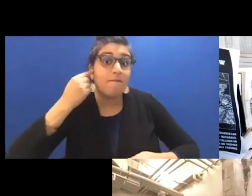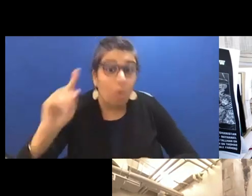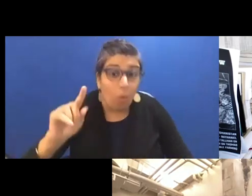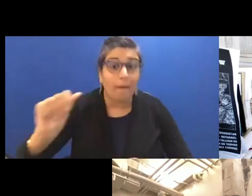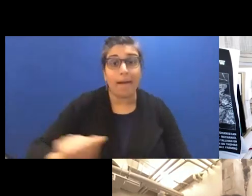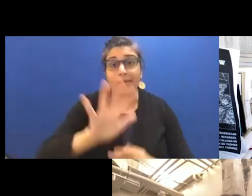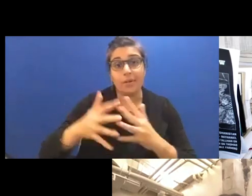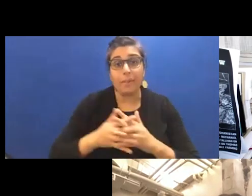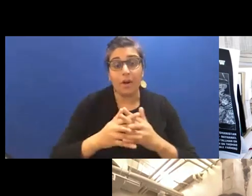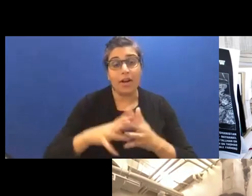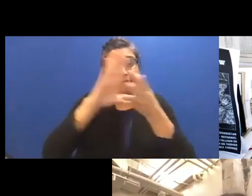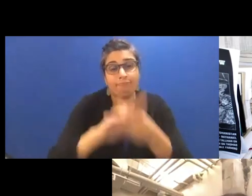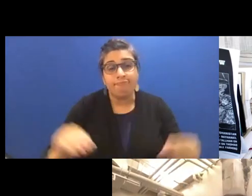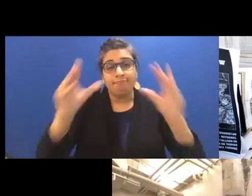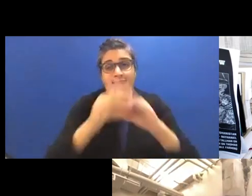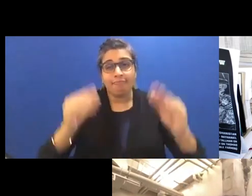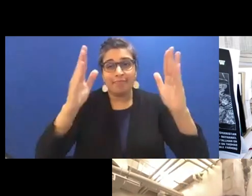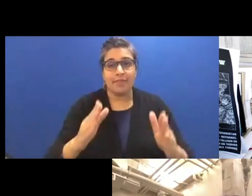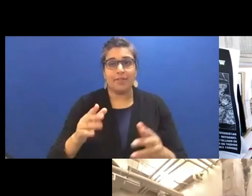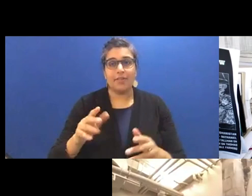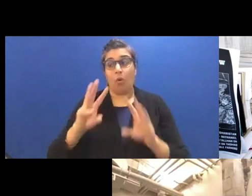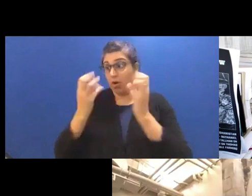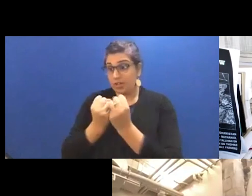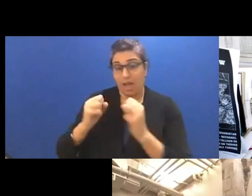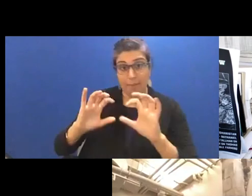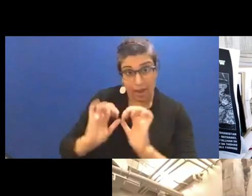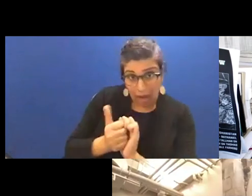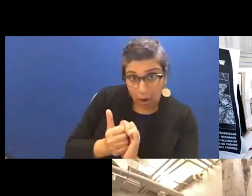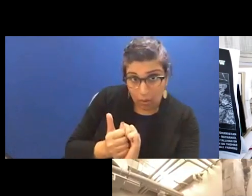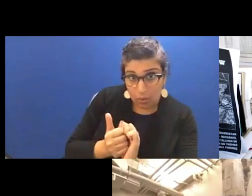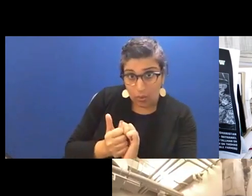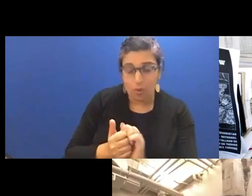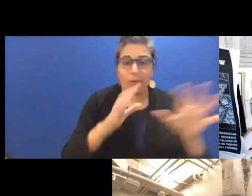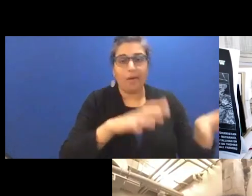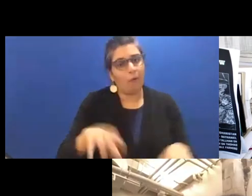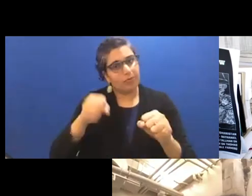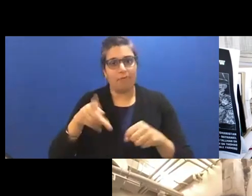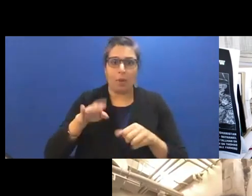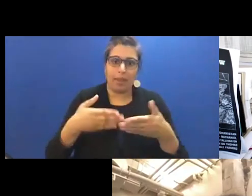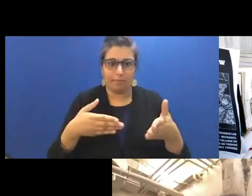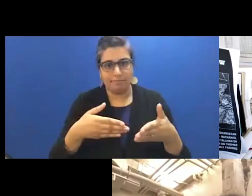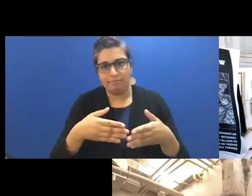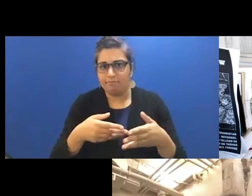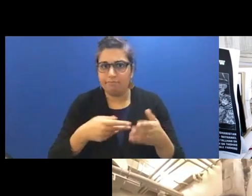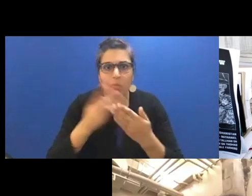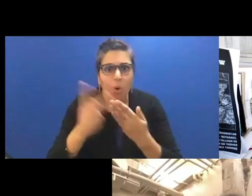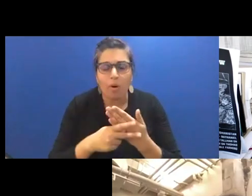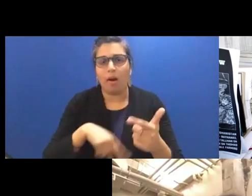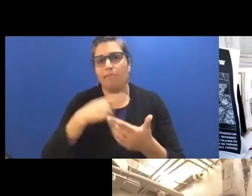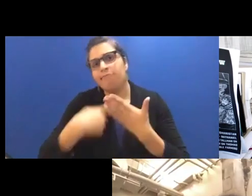know, at the workshop, we do this in a number of different ways. We obviously host public programs and conversations like this one